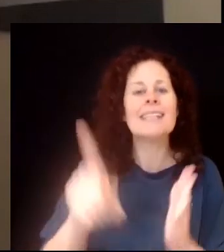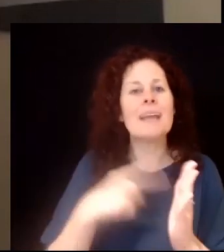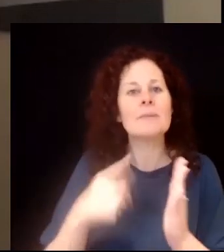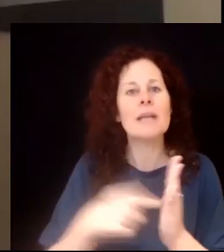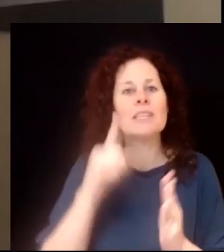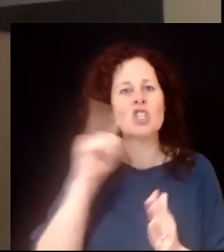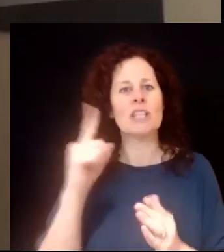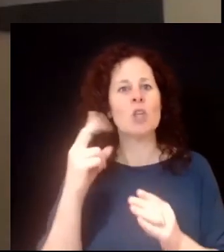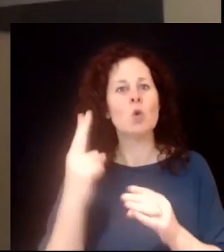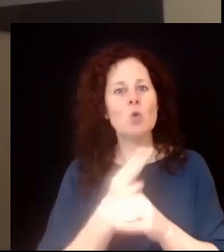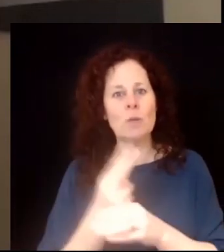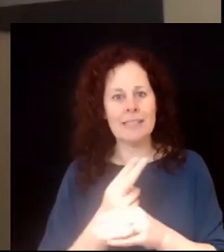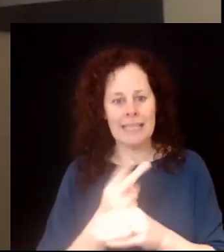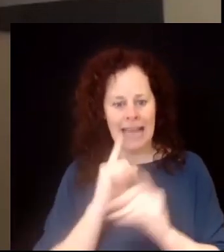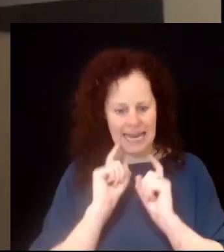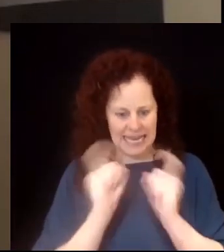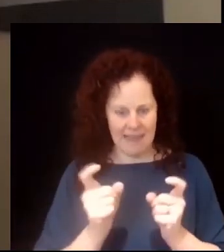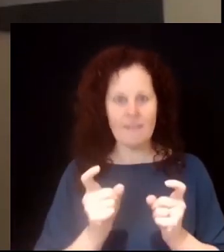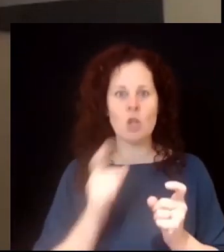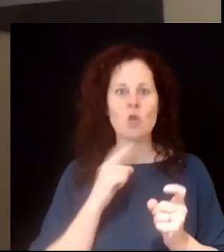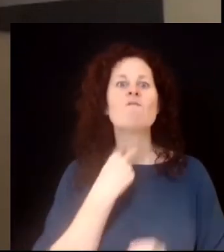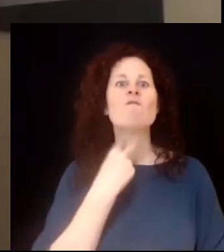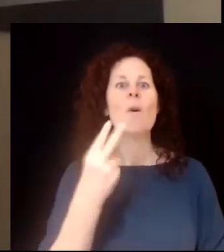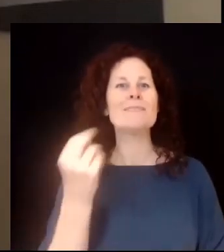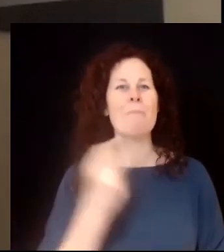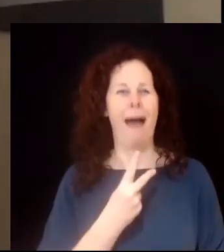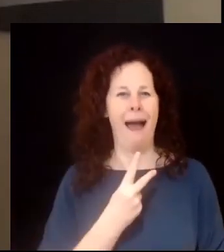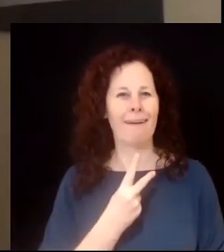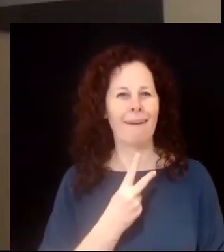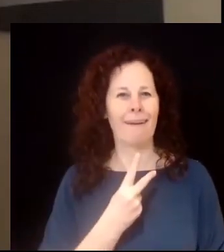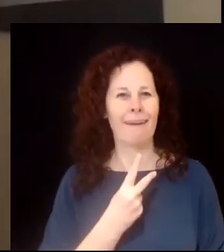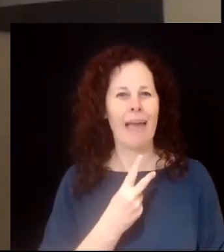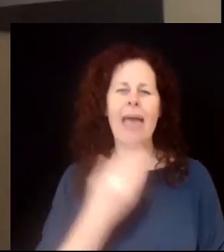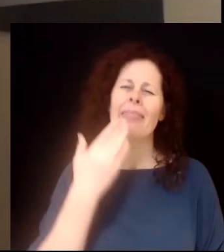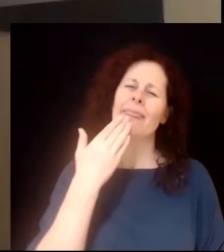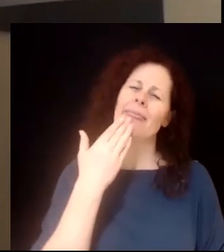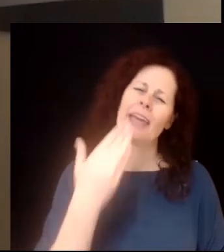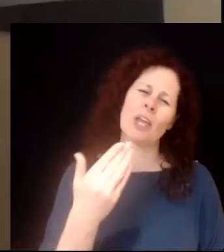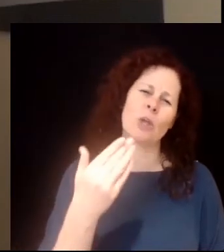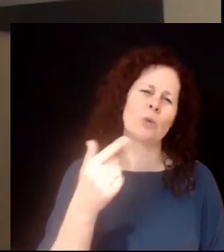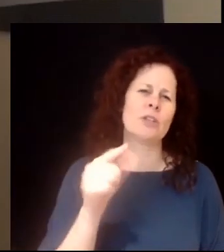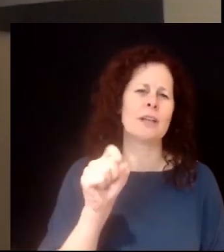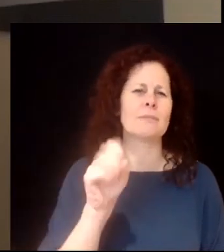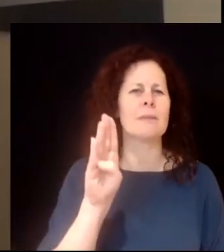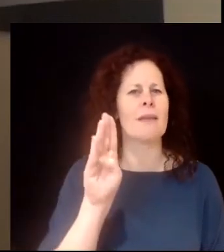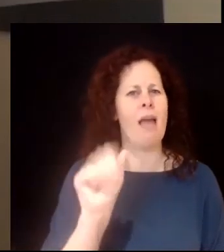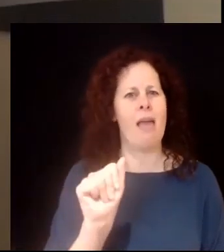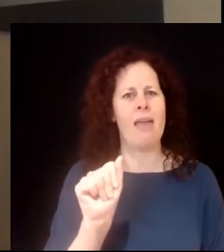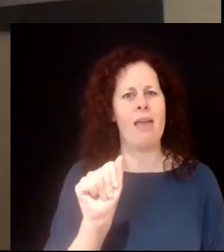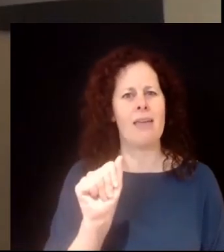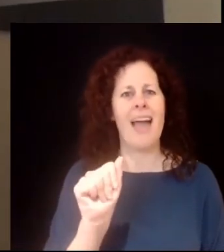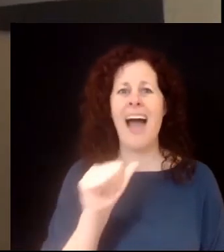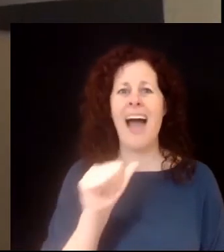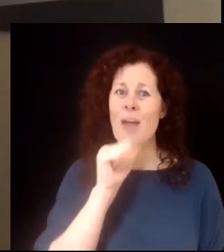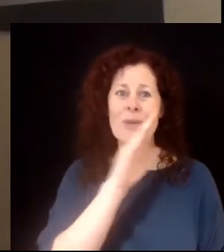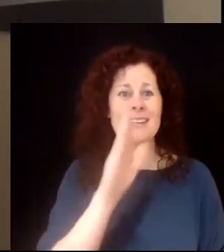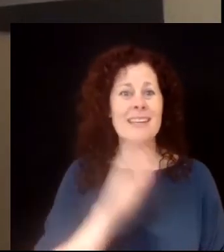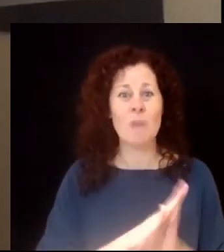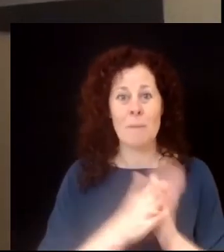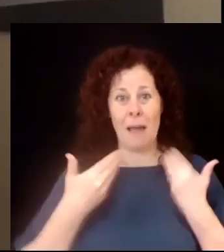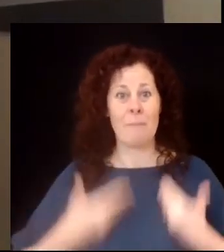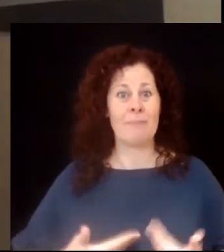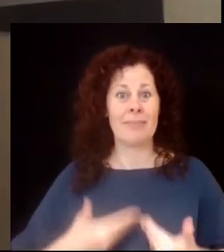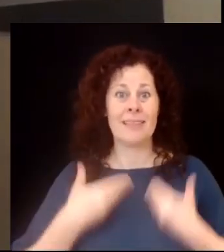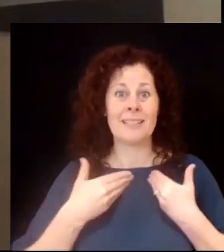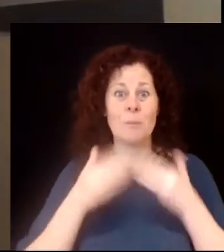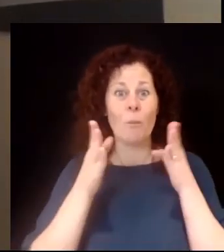just giving people their voice back. And that's what GSBA did to me. They gave me my voice back. Thank you, GSBA. I could not